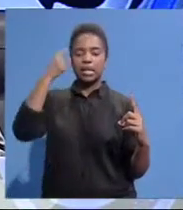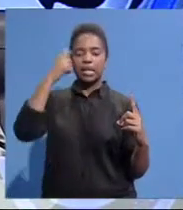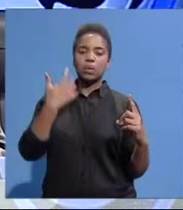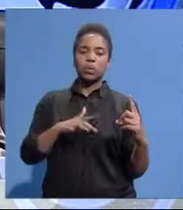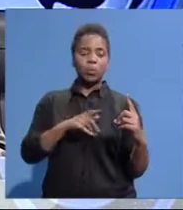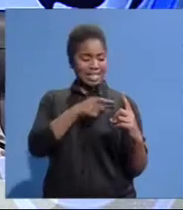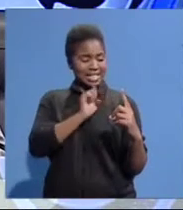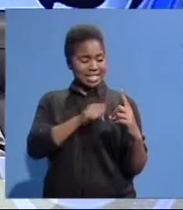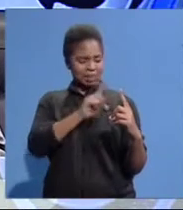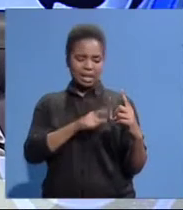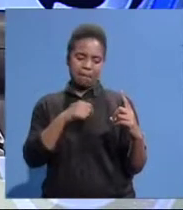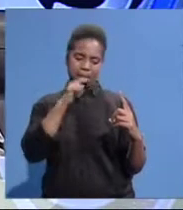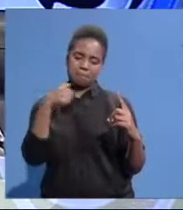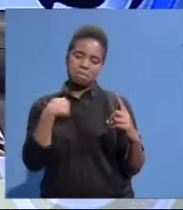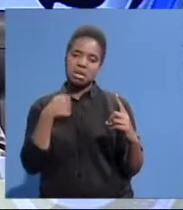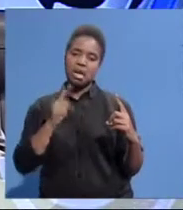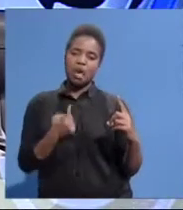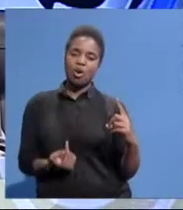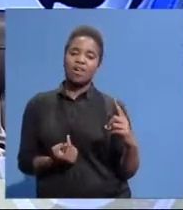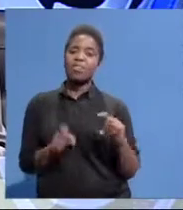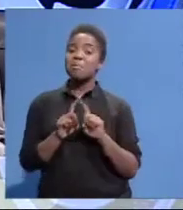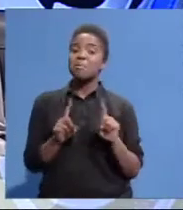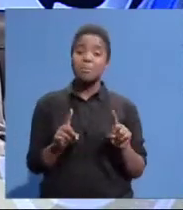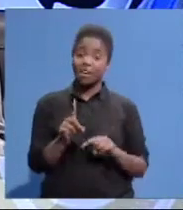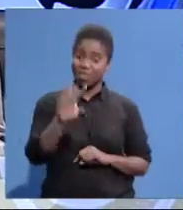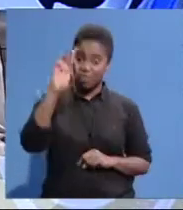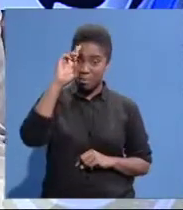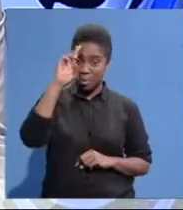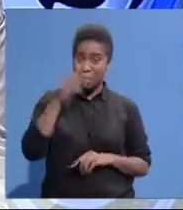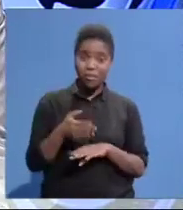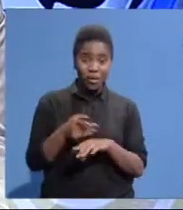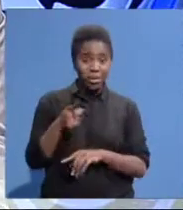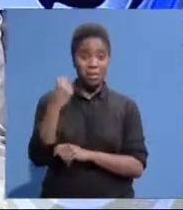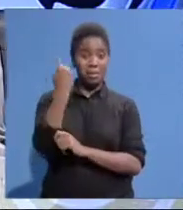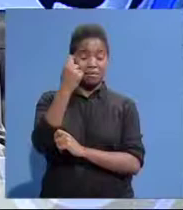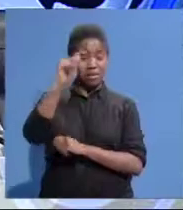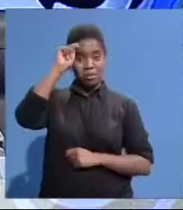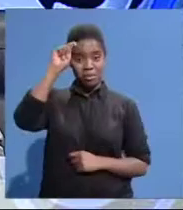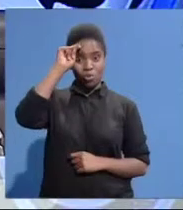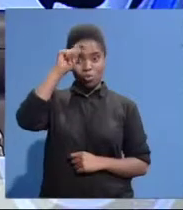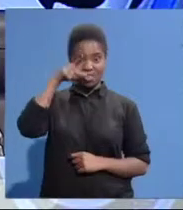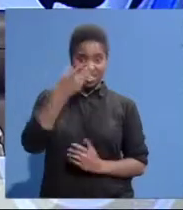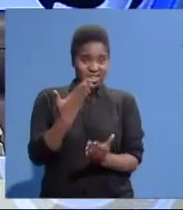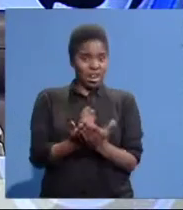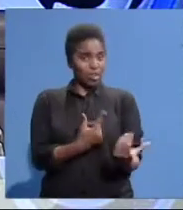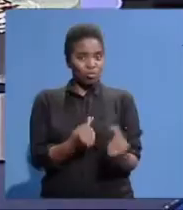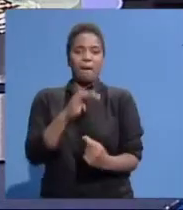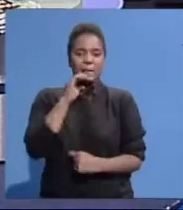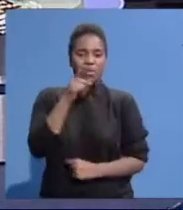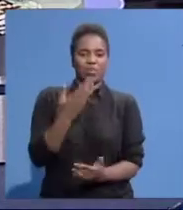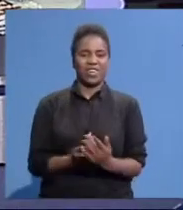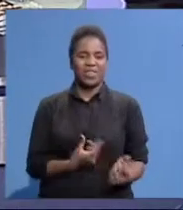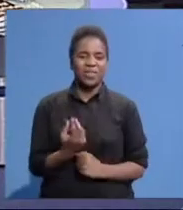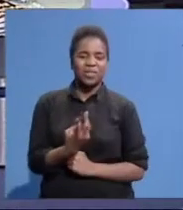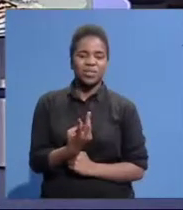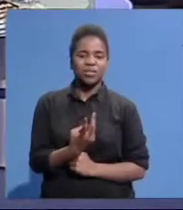being that did very special things. But once upon a time, he was a very ordinary citizen who felt he could make a difference. And now there seems to be this